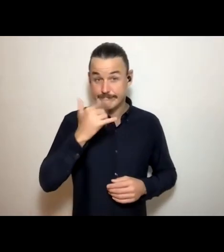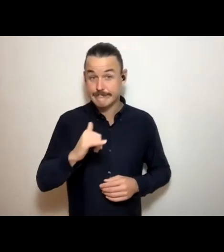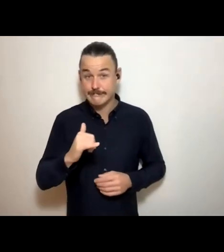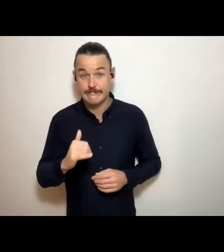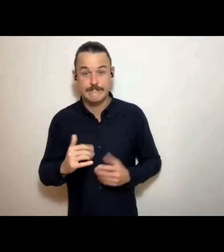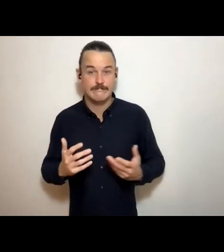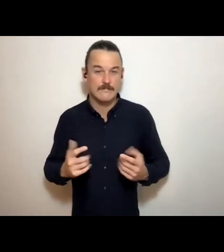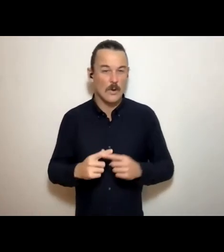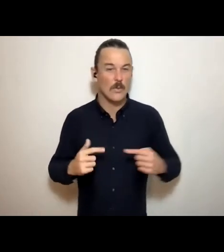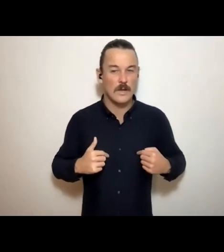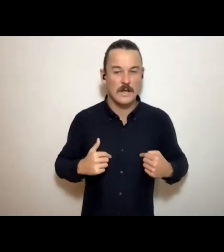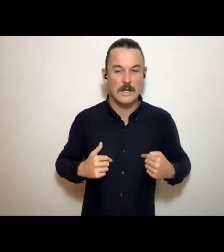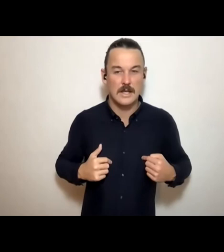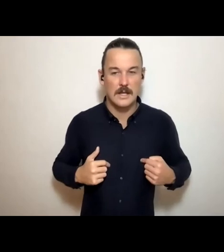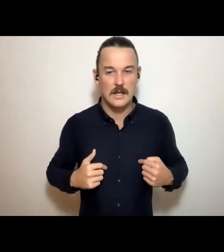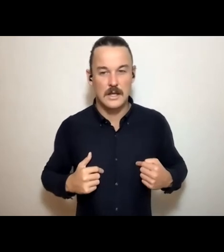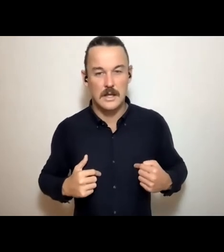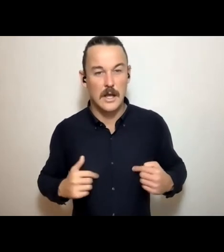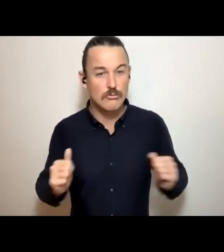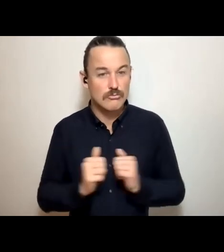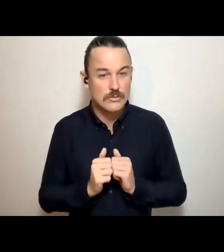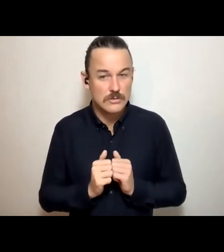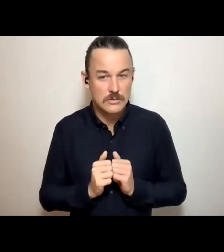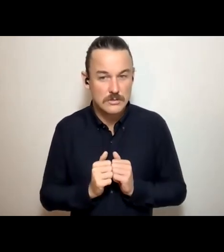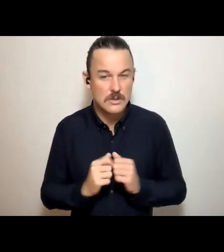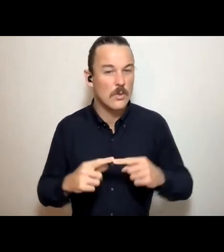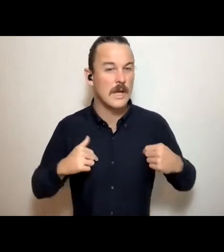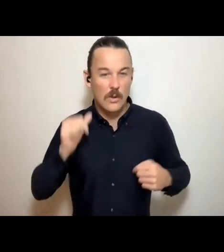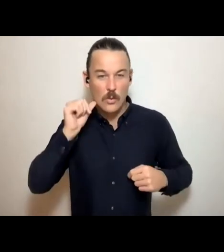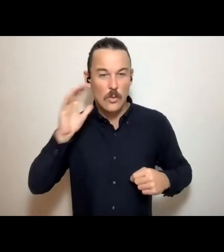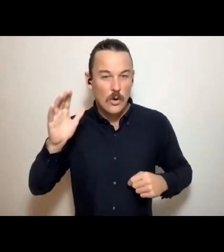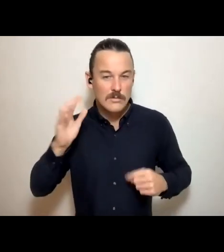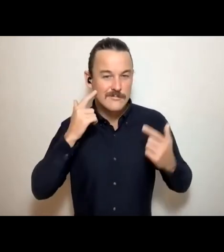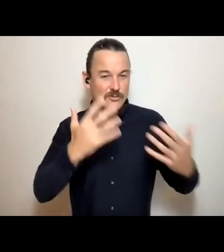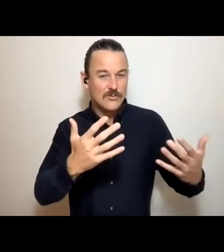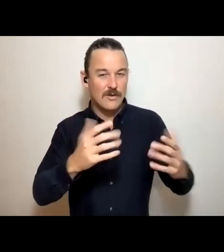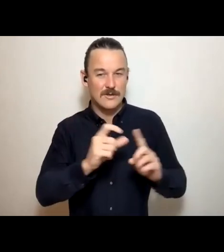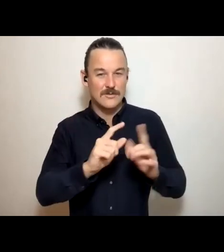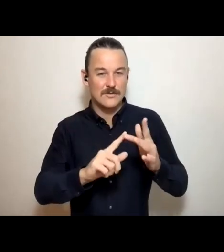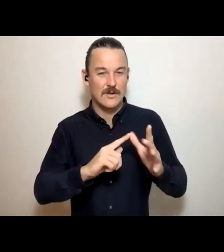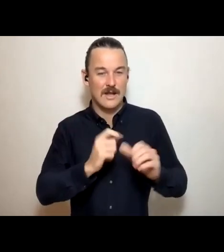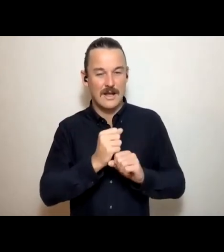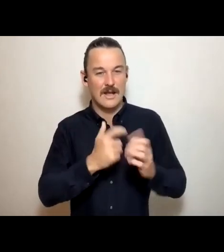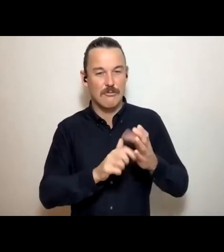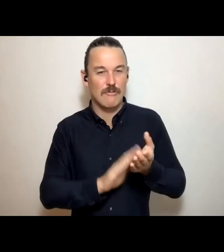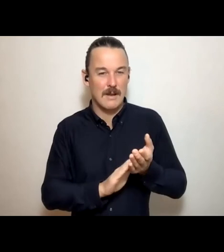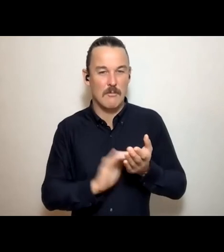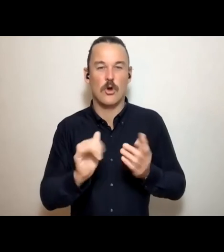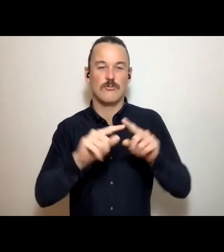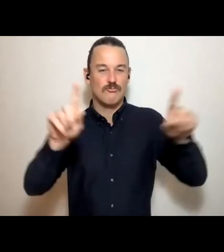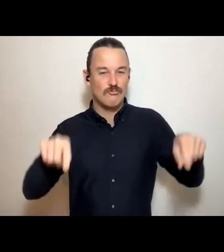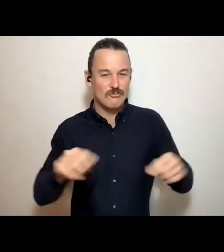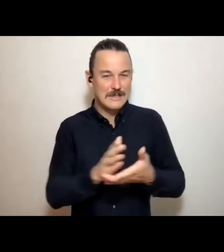some of us wouldn't use diagrams, which might have been, sorry, screen sharing, which might have been helpful. So